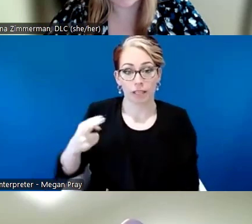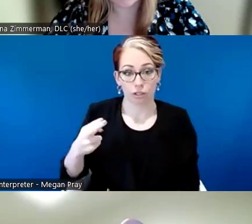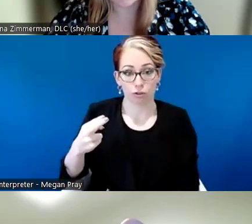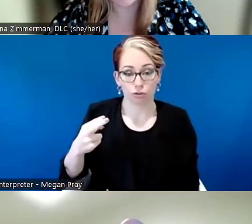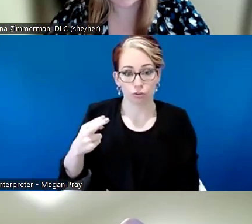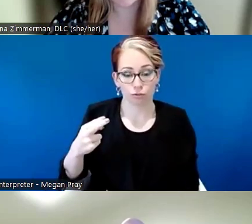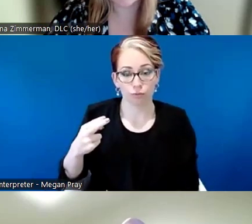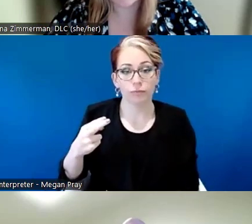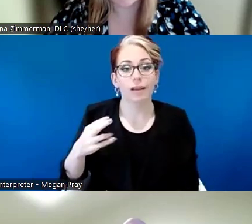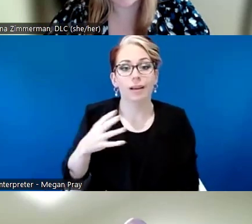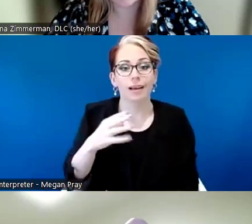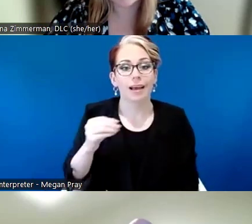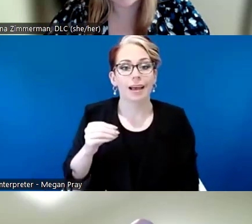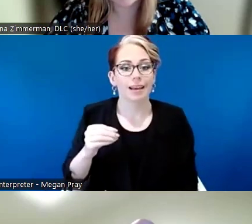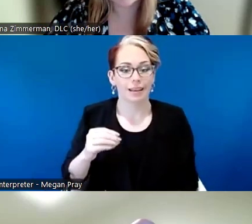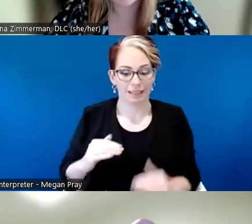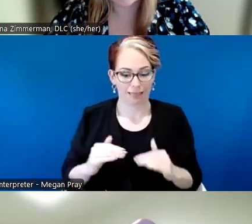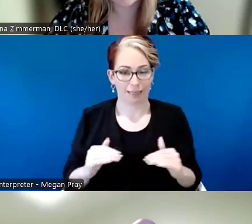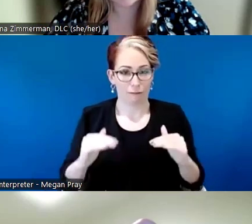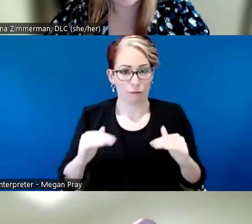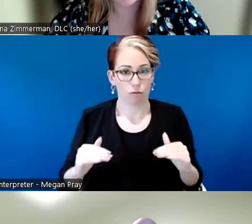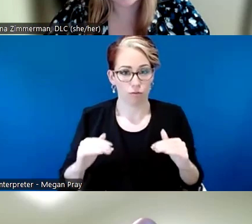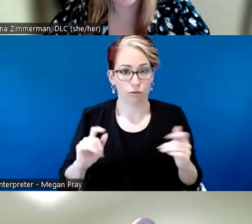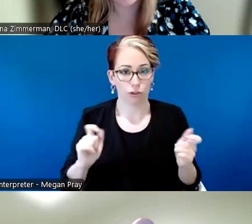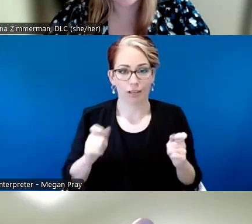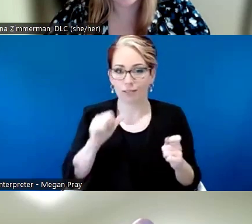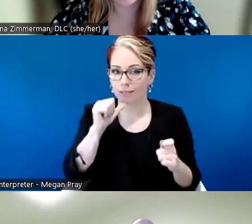inch. Next slide, please.